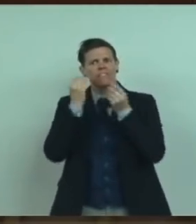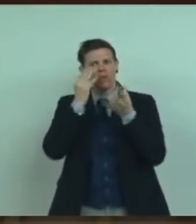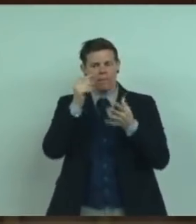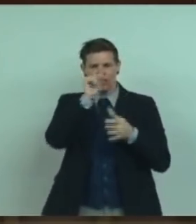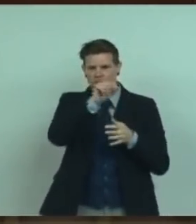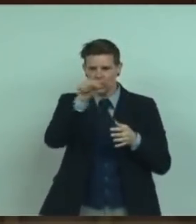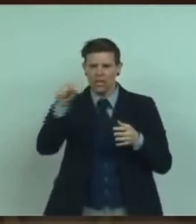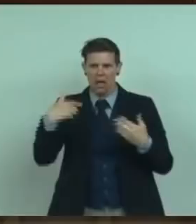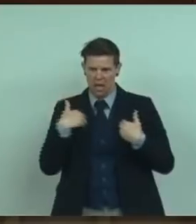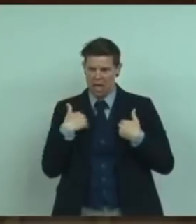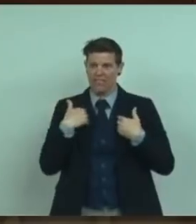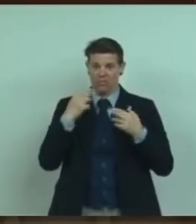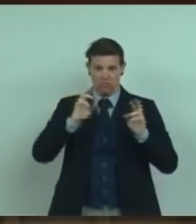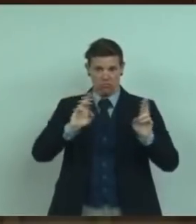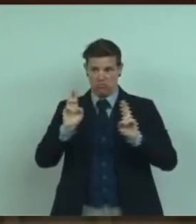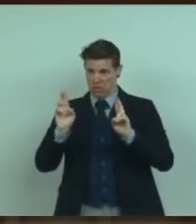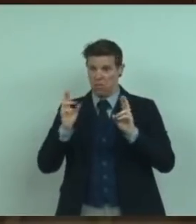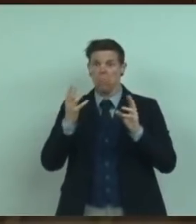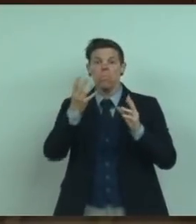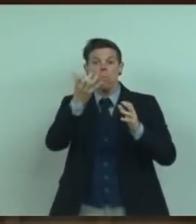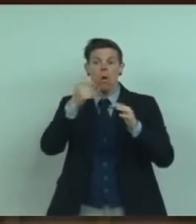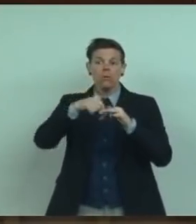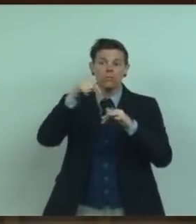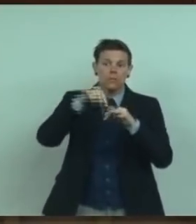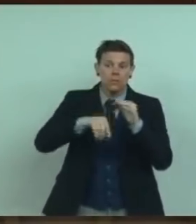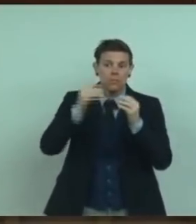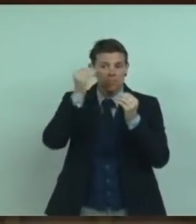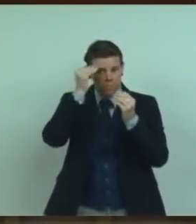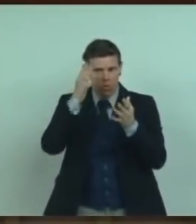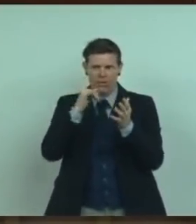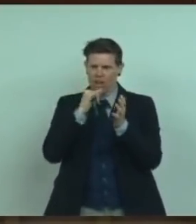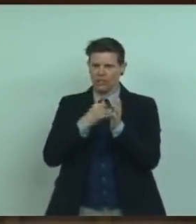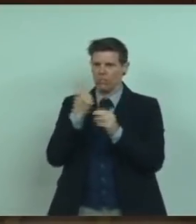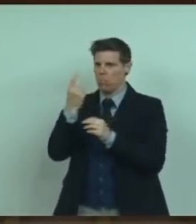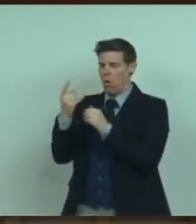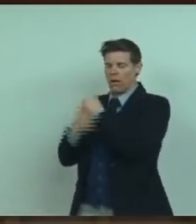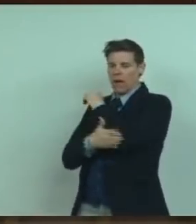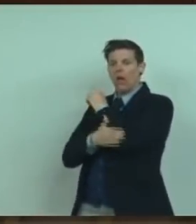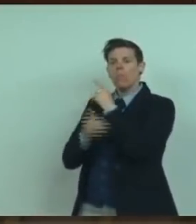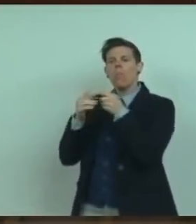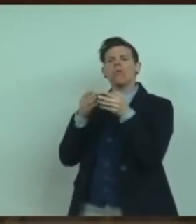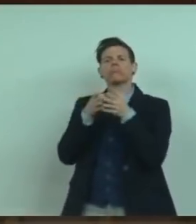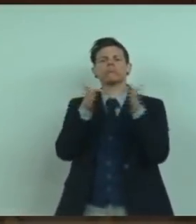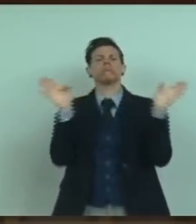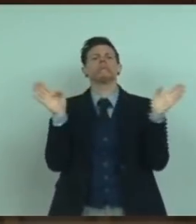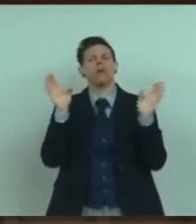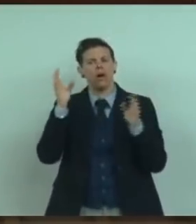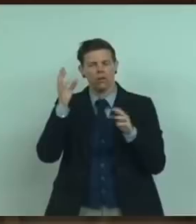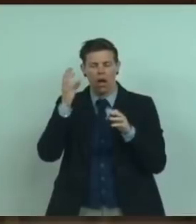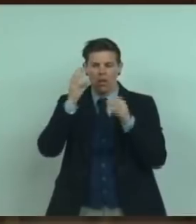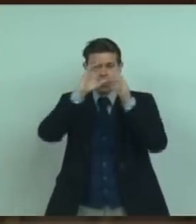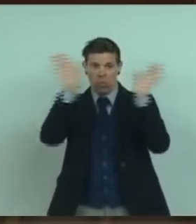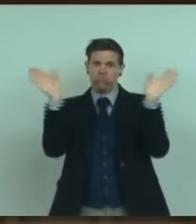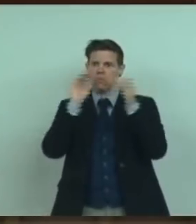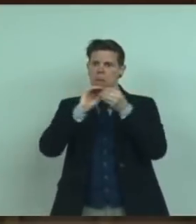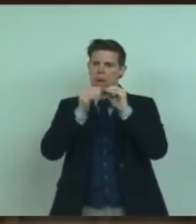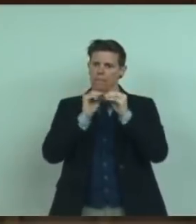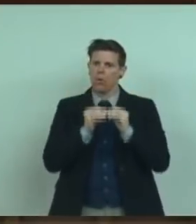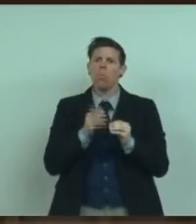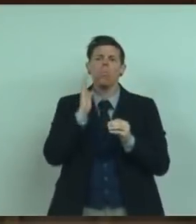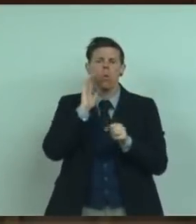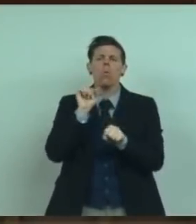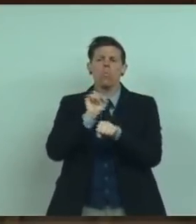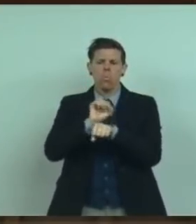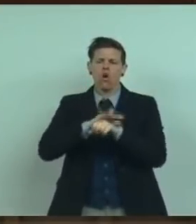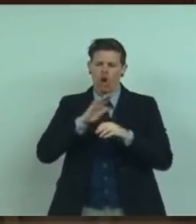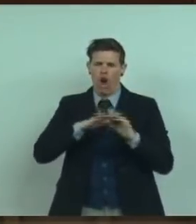more than the county and who want to know number by county. We do have that, but the work of ERD, or epidemiology, is really